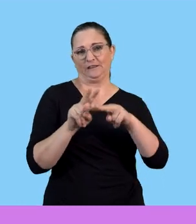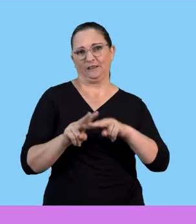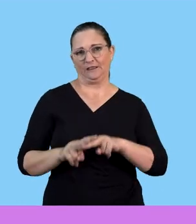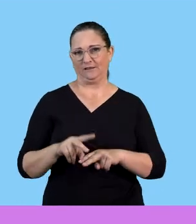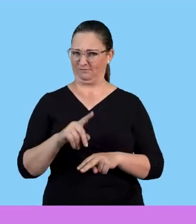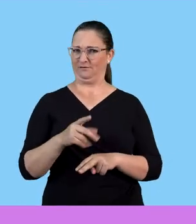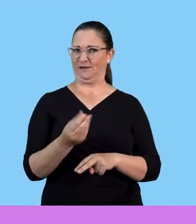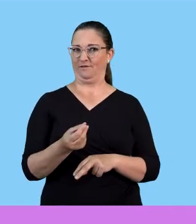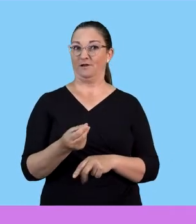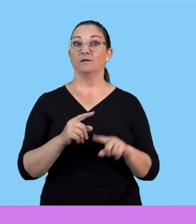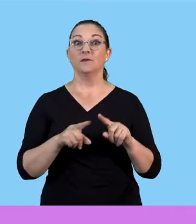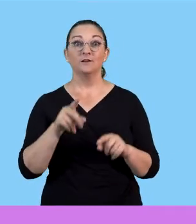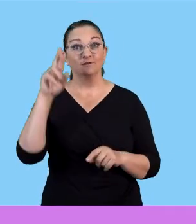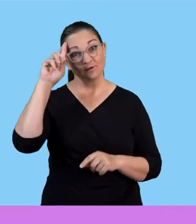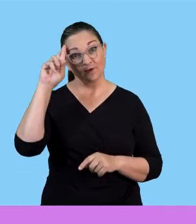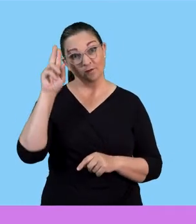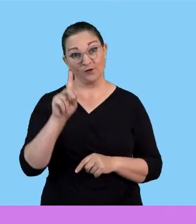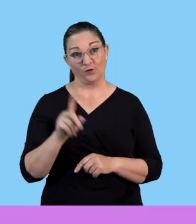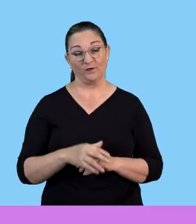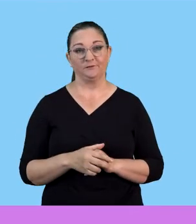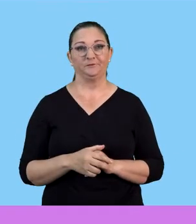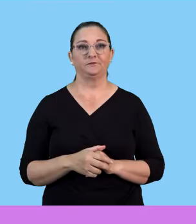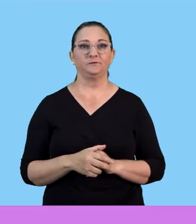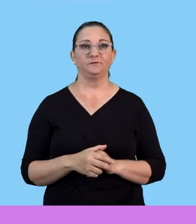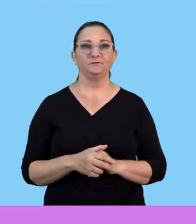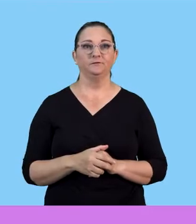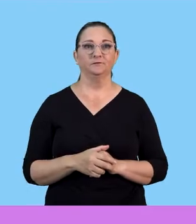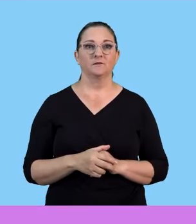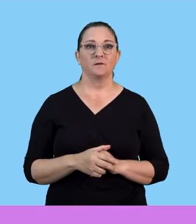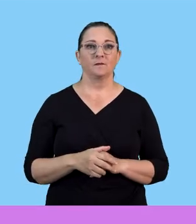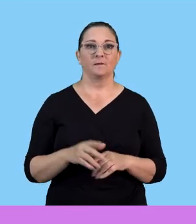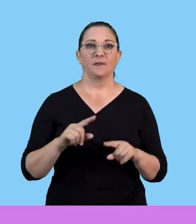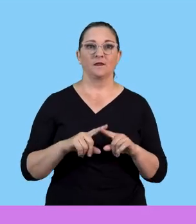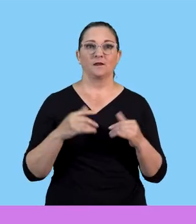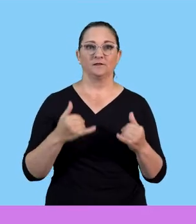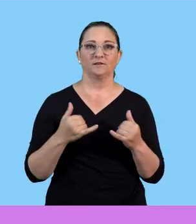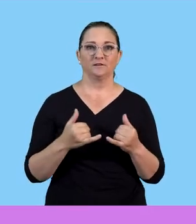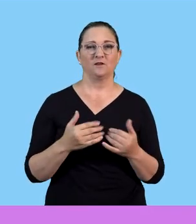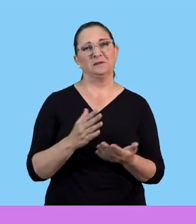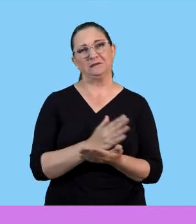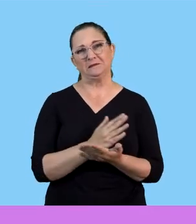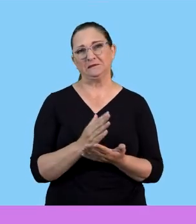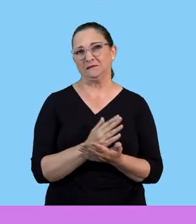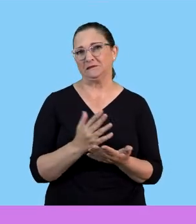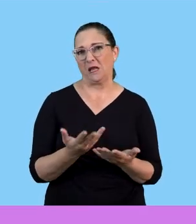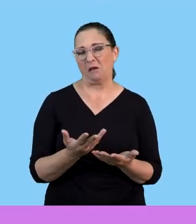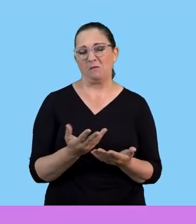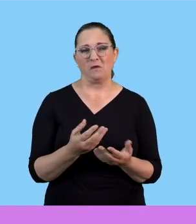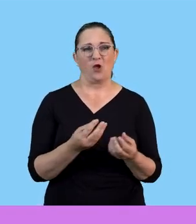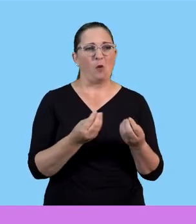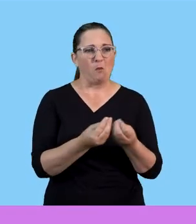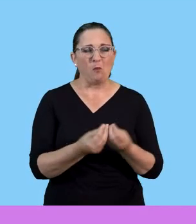them? So now, remember guys, that there is 0 rated products, which